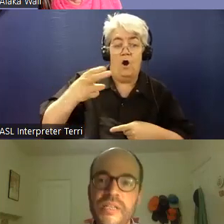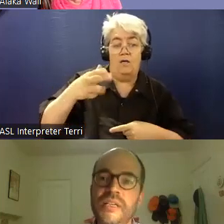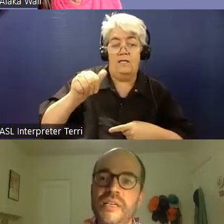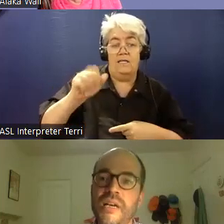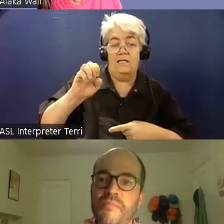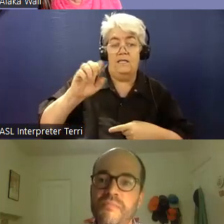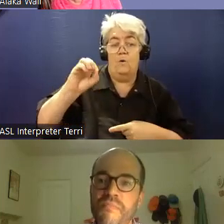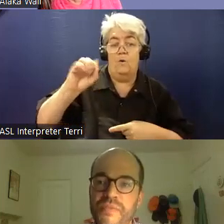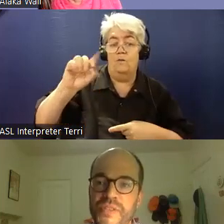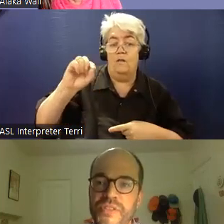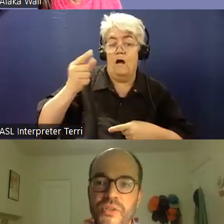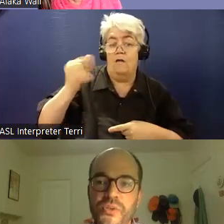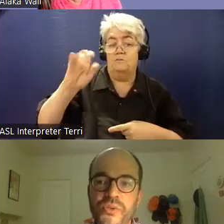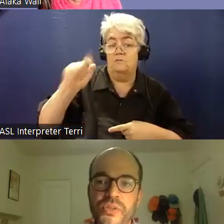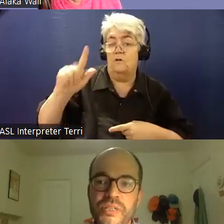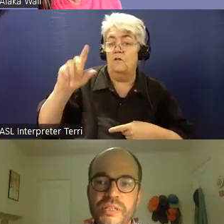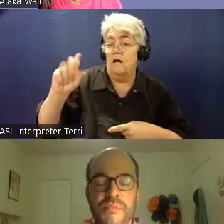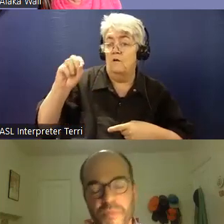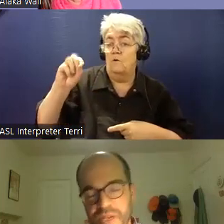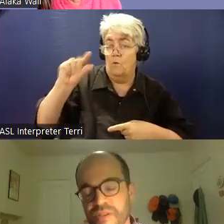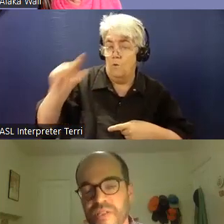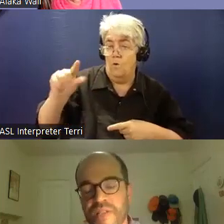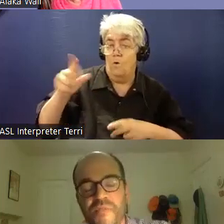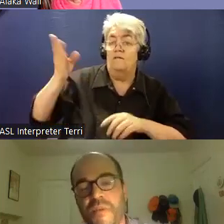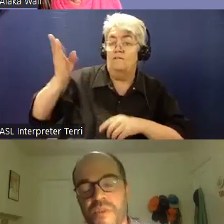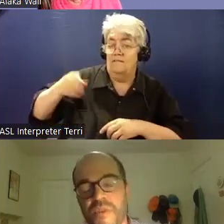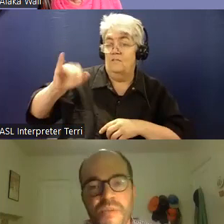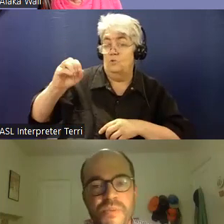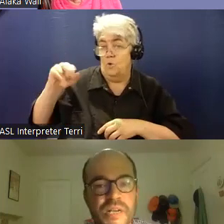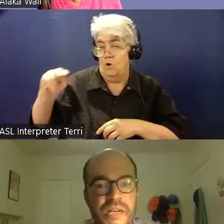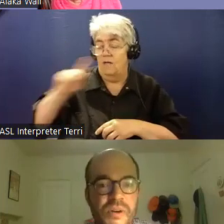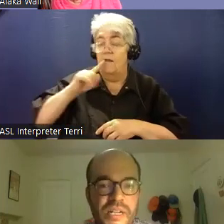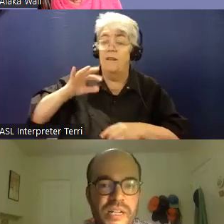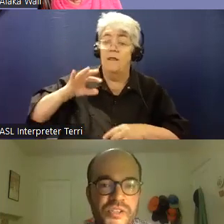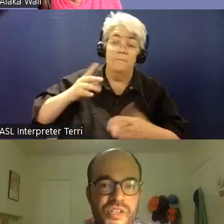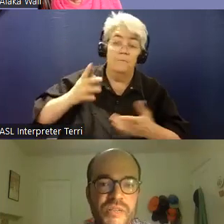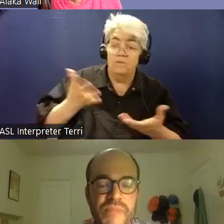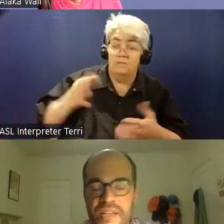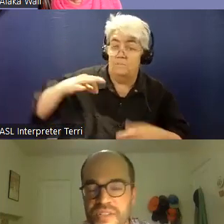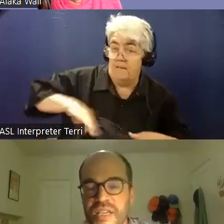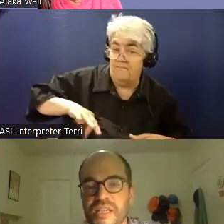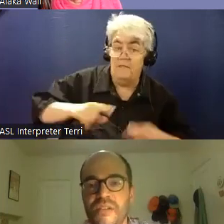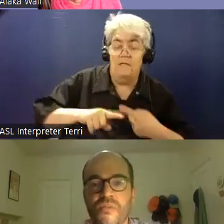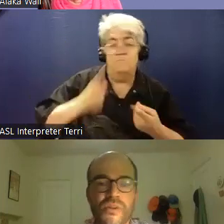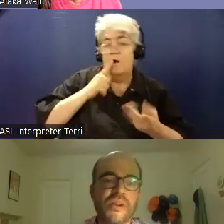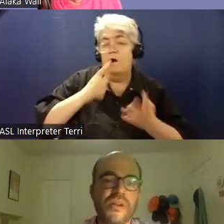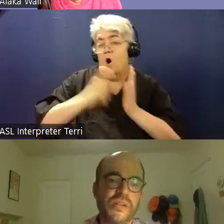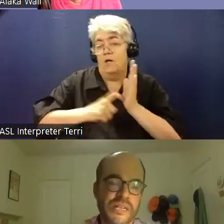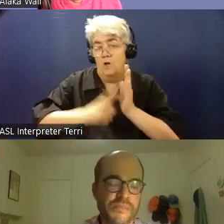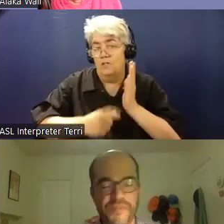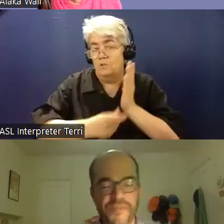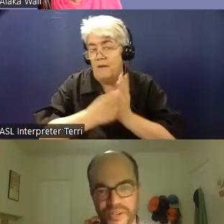archaeological.org/join. Benefits include, depending on your level of membership, Archaeology Magazine,